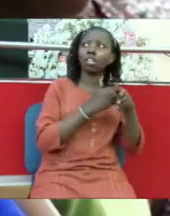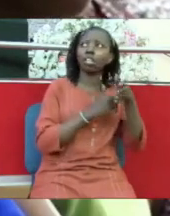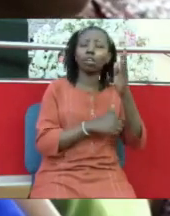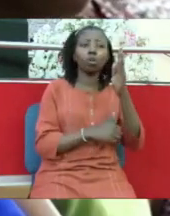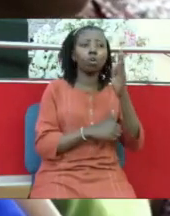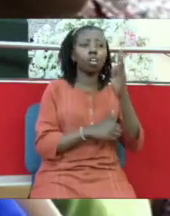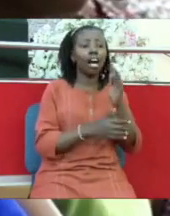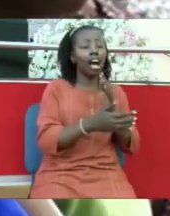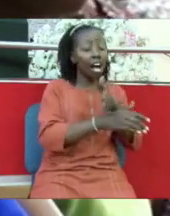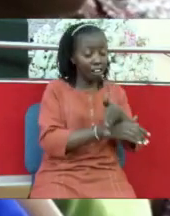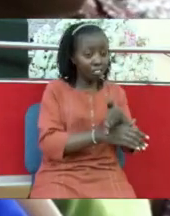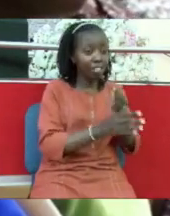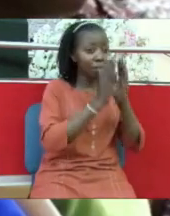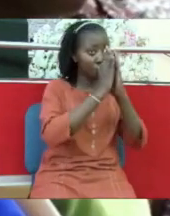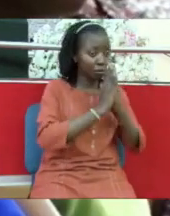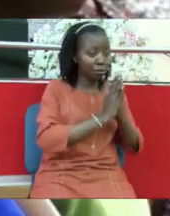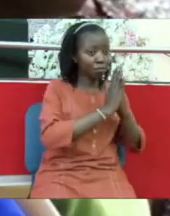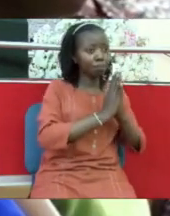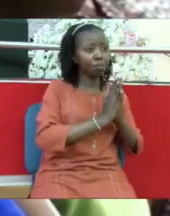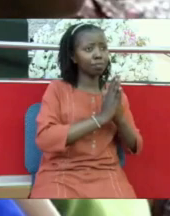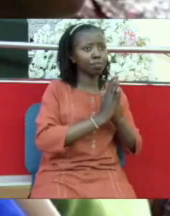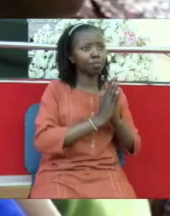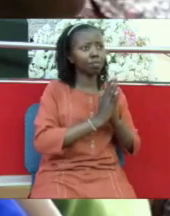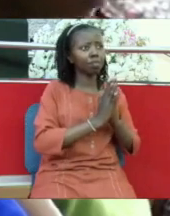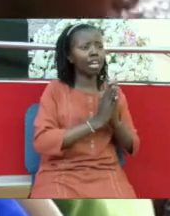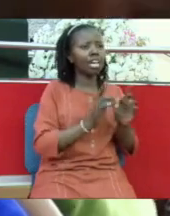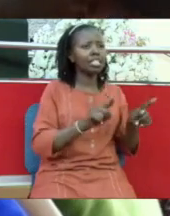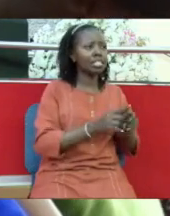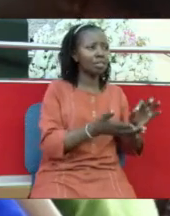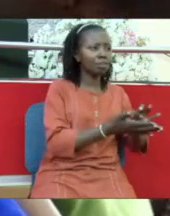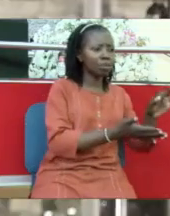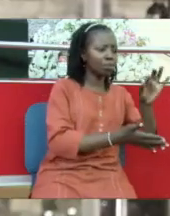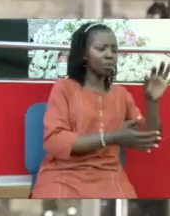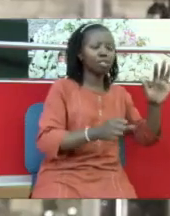After you are prayed, and you are spiritually equipped,